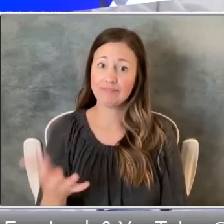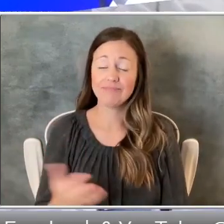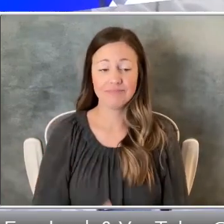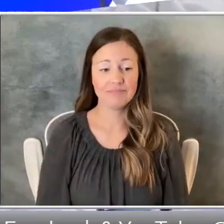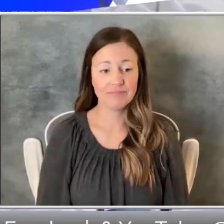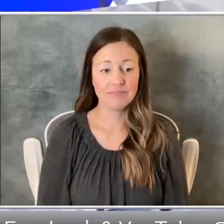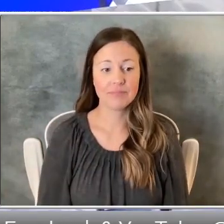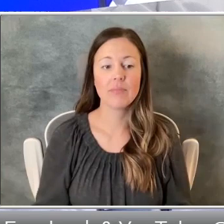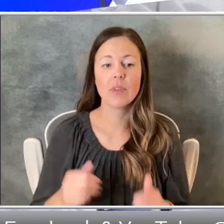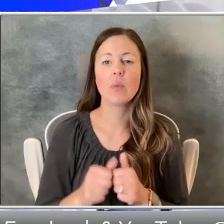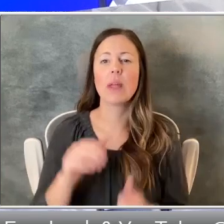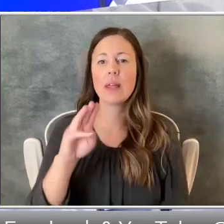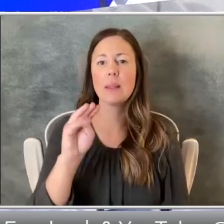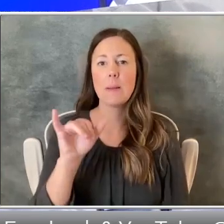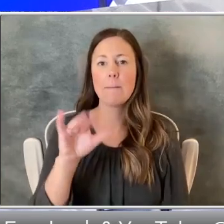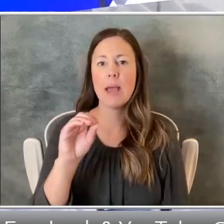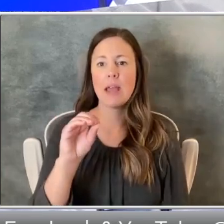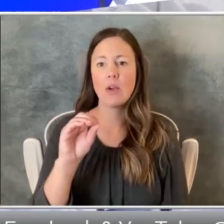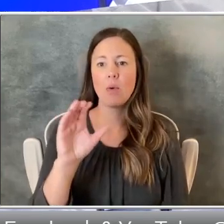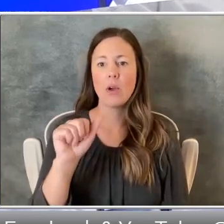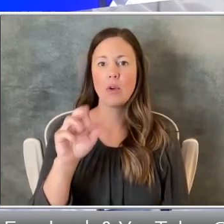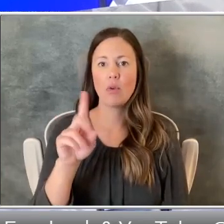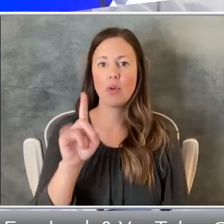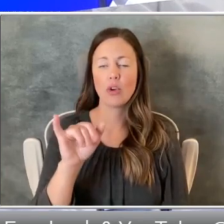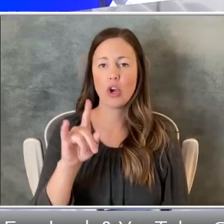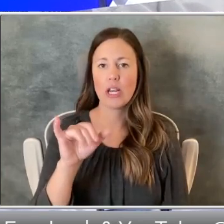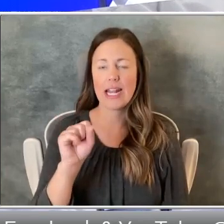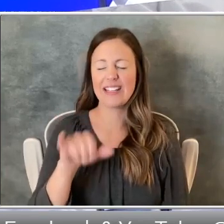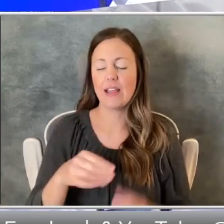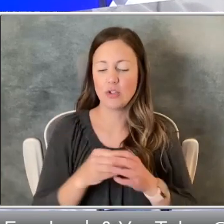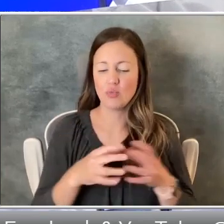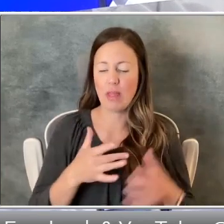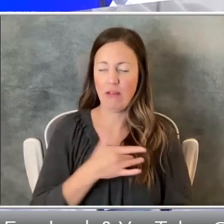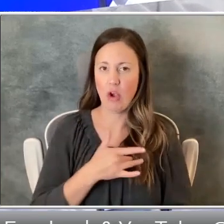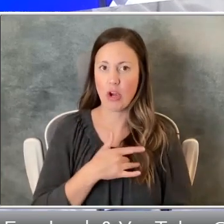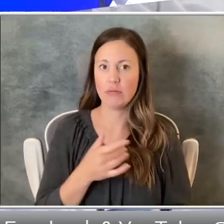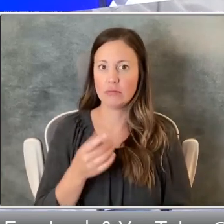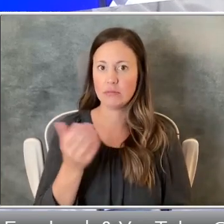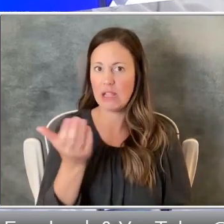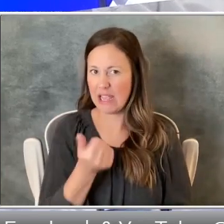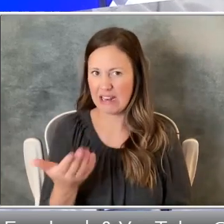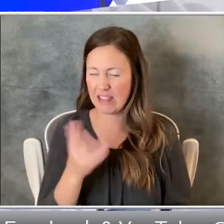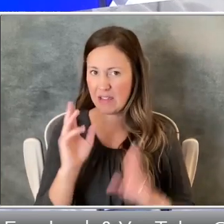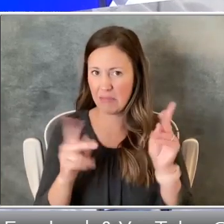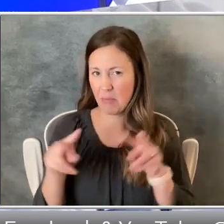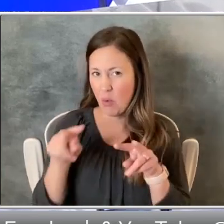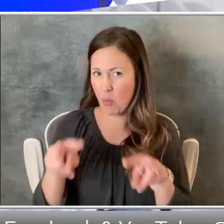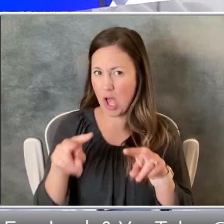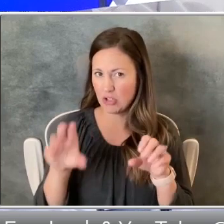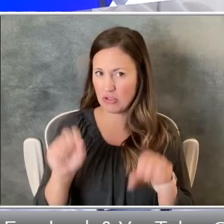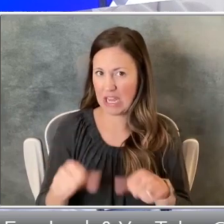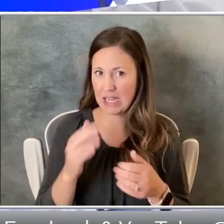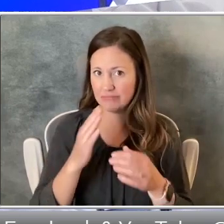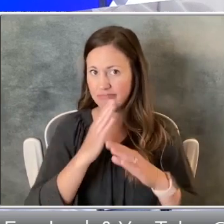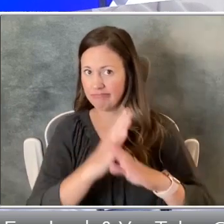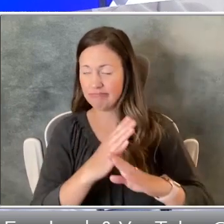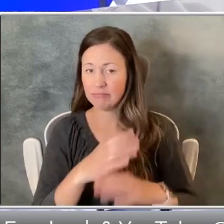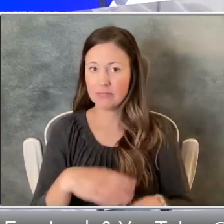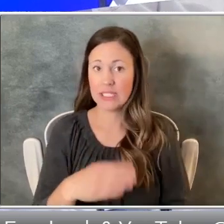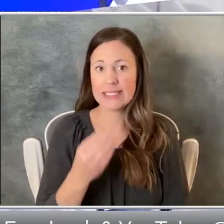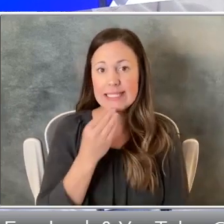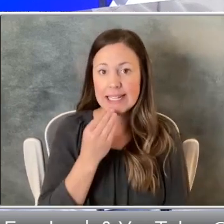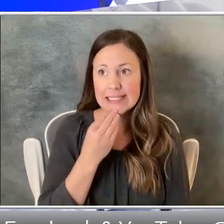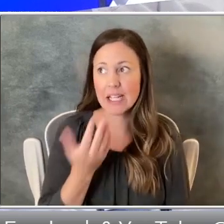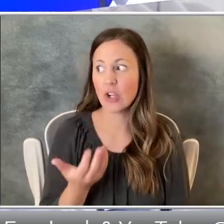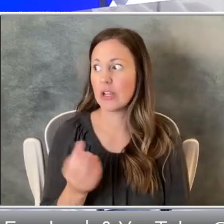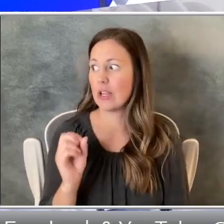the inflammation of the heart, is there anything people watching can do to stop that from happening, like dietary or keep